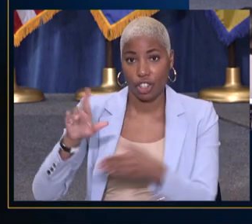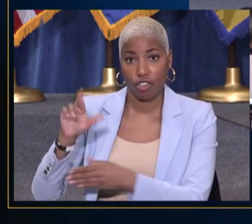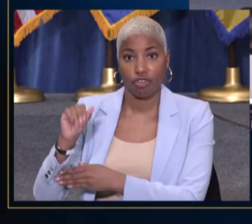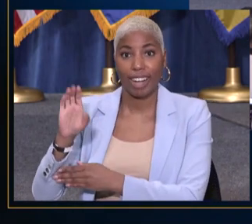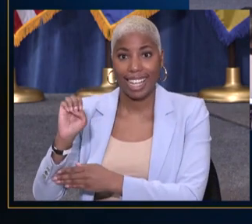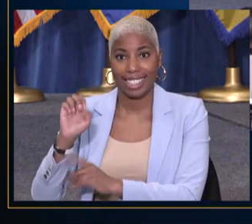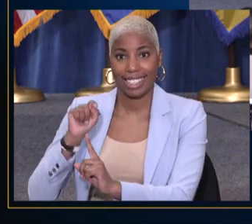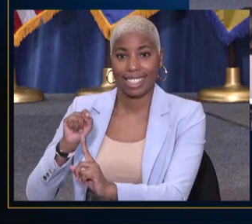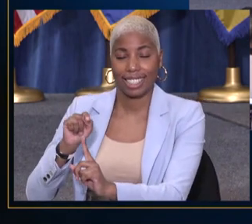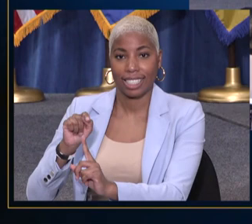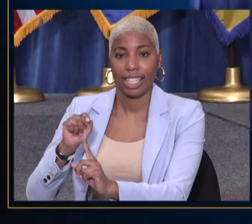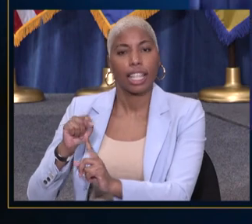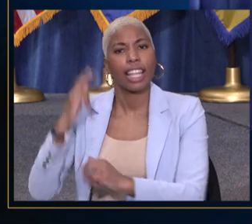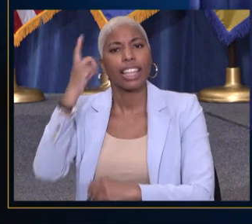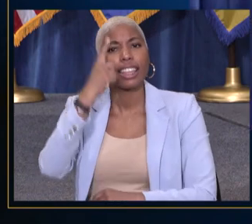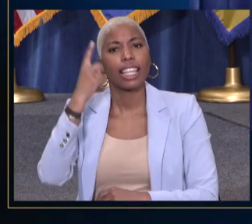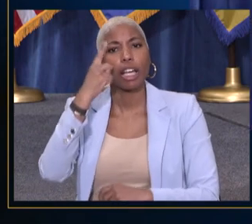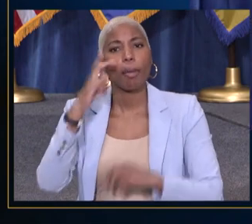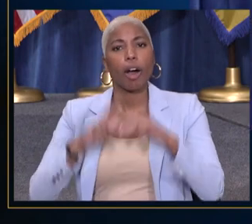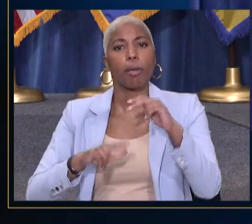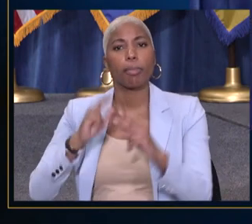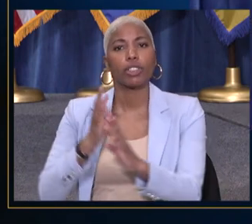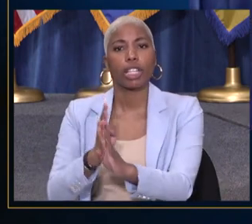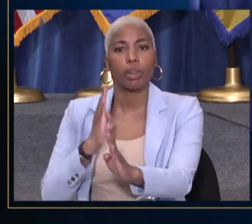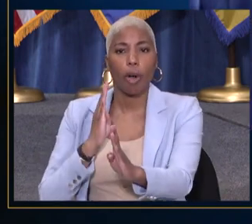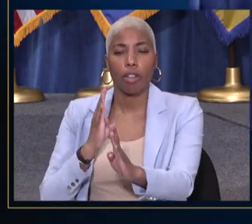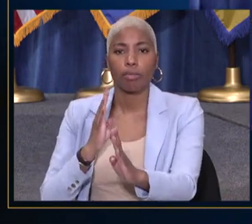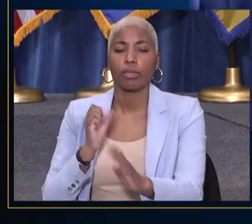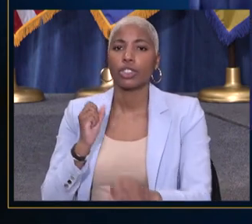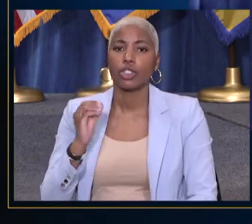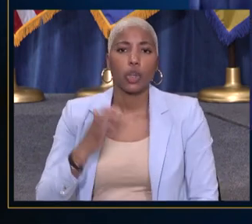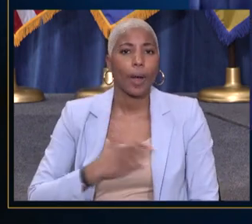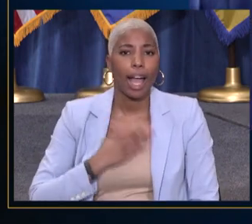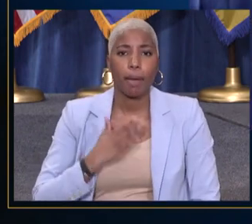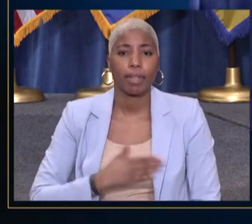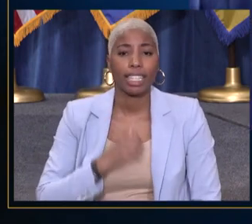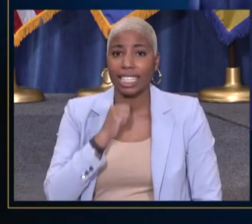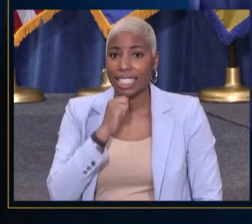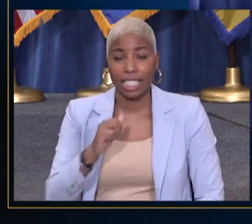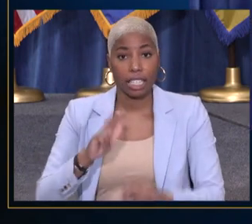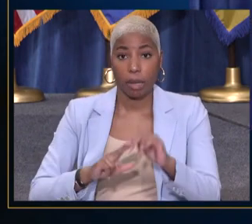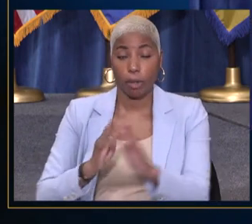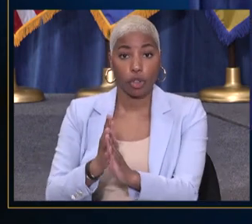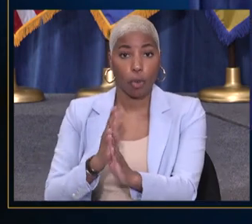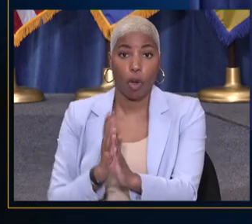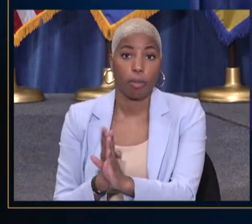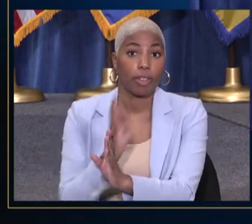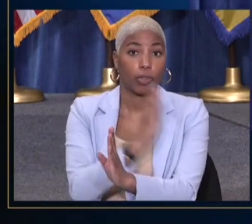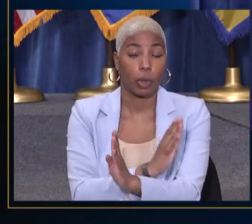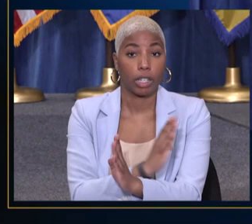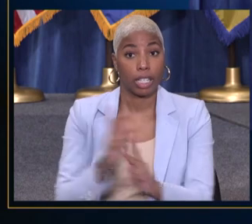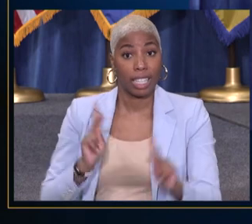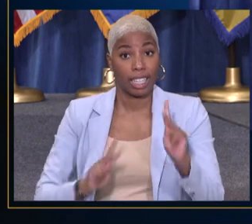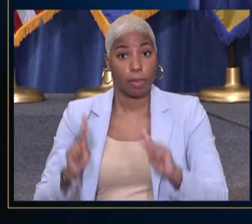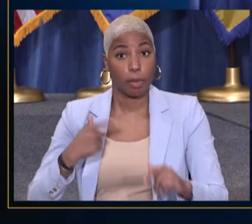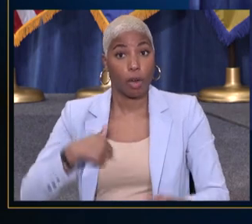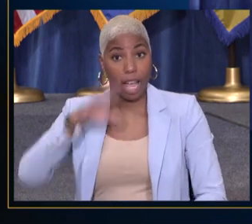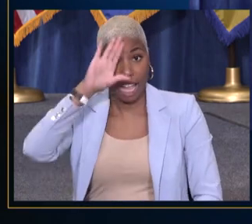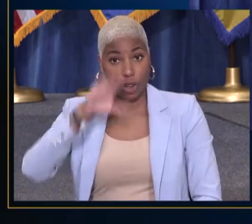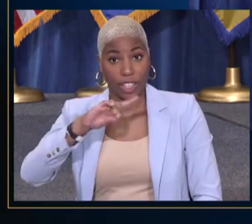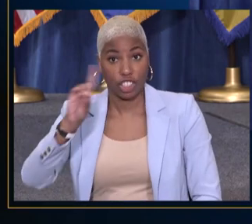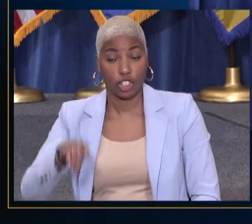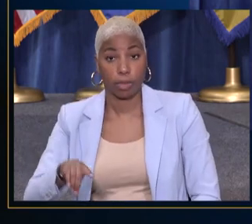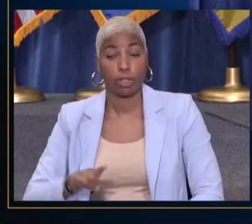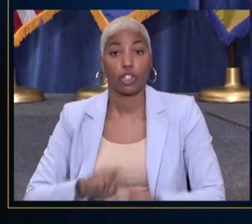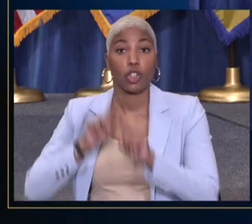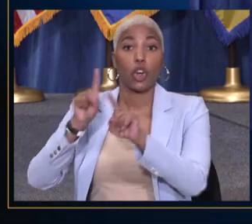Think about building a wall. I am so glad they didn't build a wall on the border, because the people that I know in Detroit was going to Canada